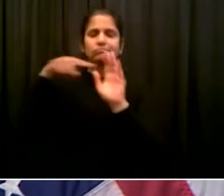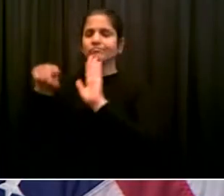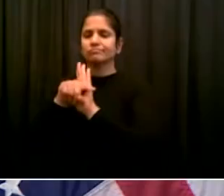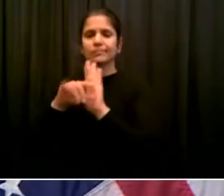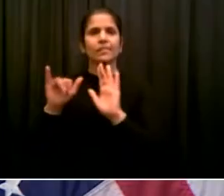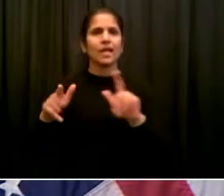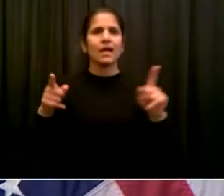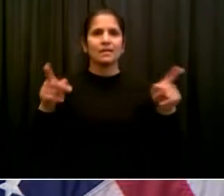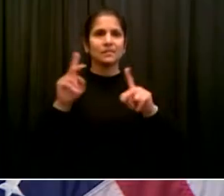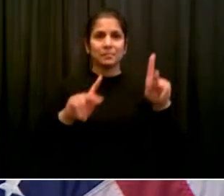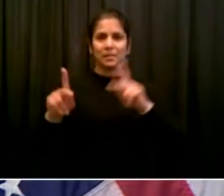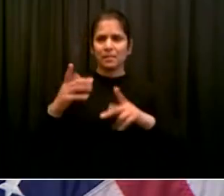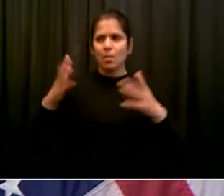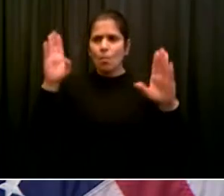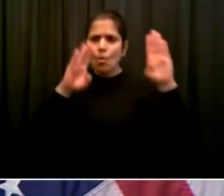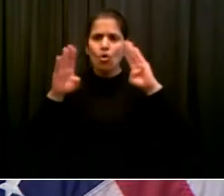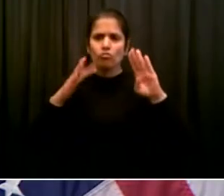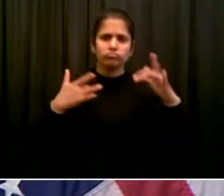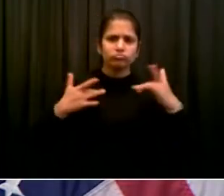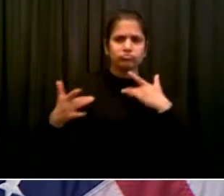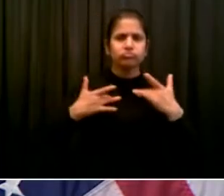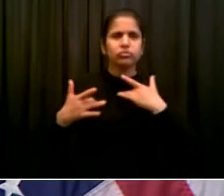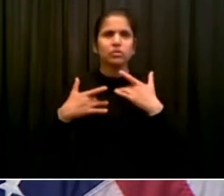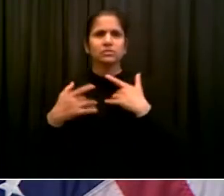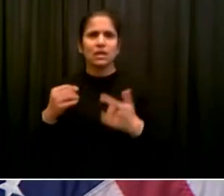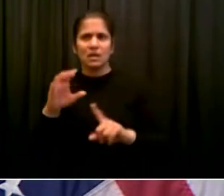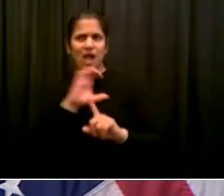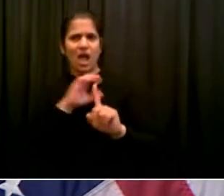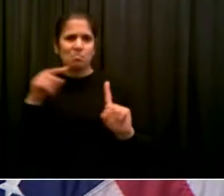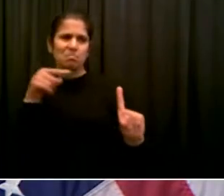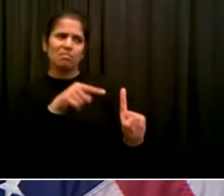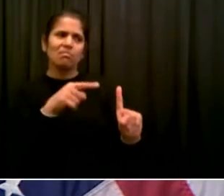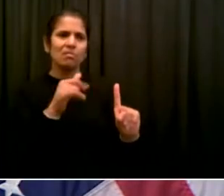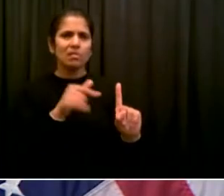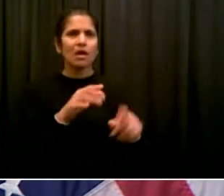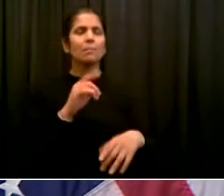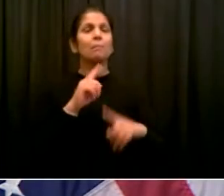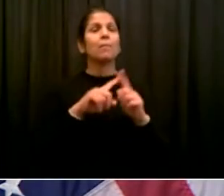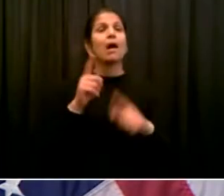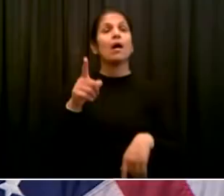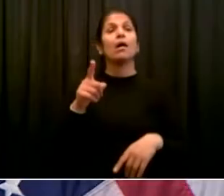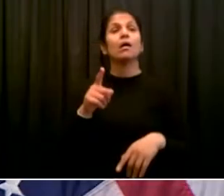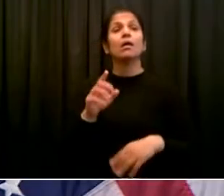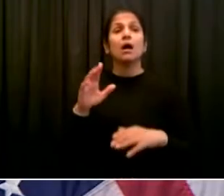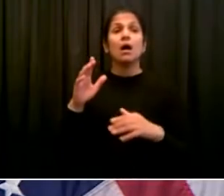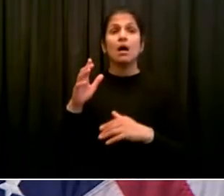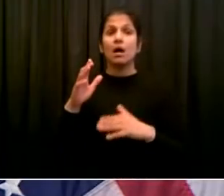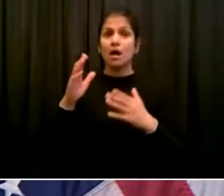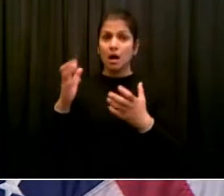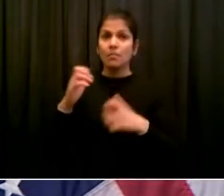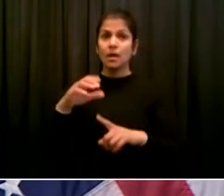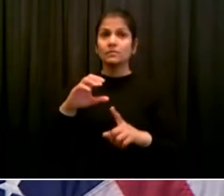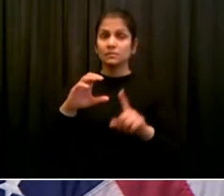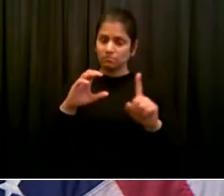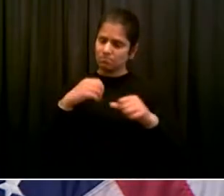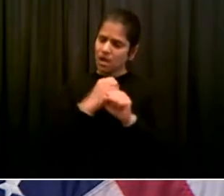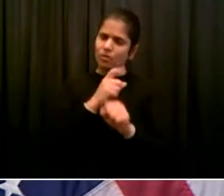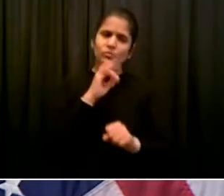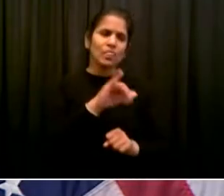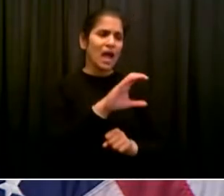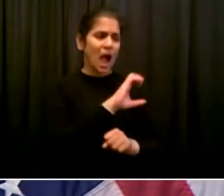and want more police, but they absolutely want to be policed fairly, and they want to